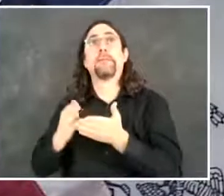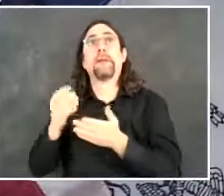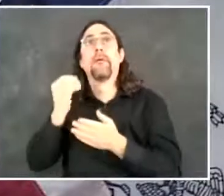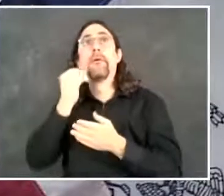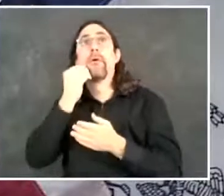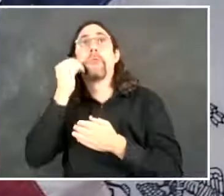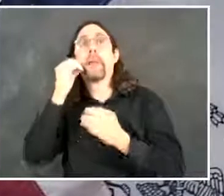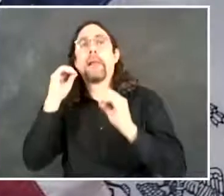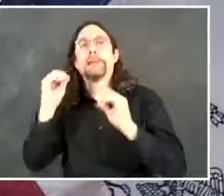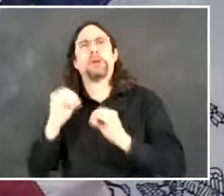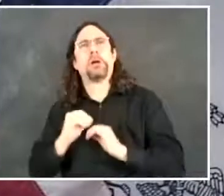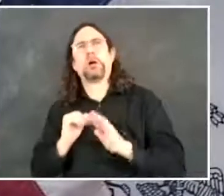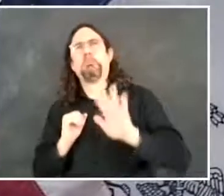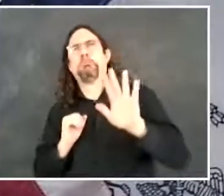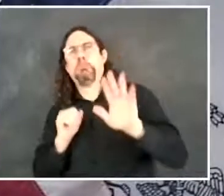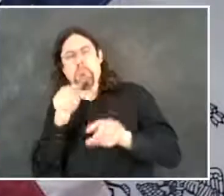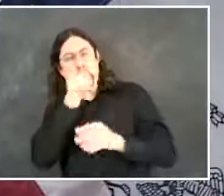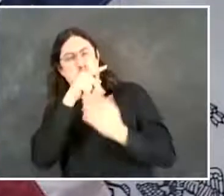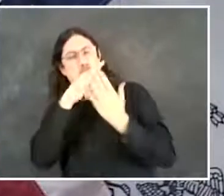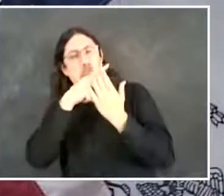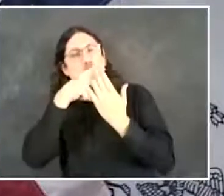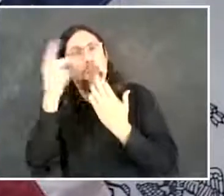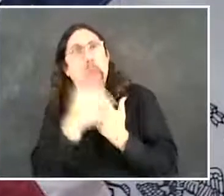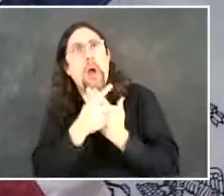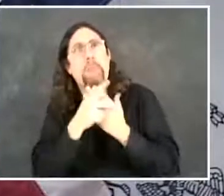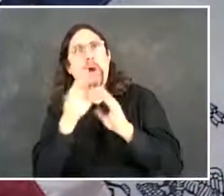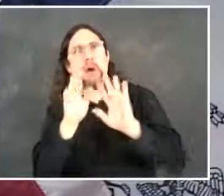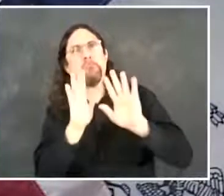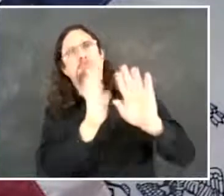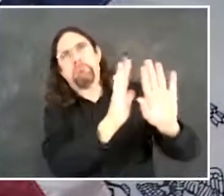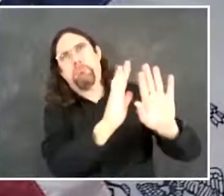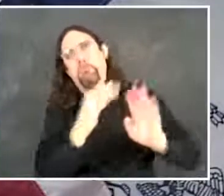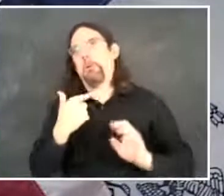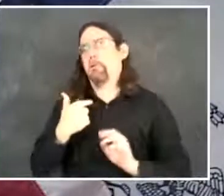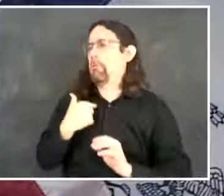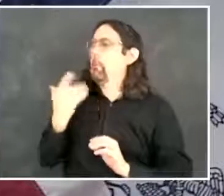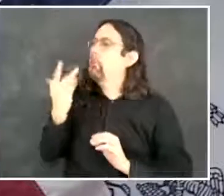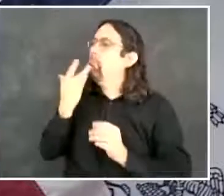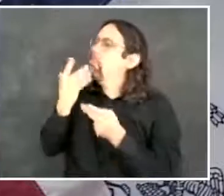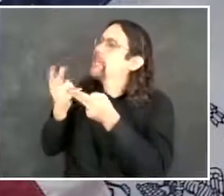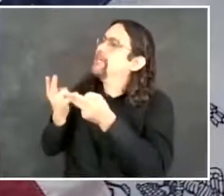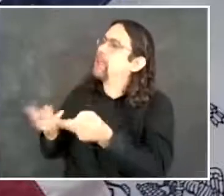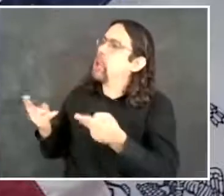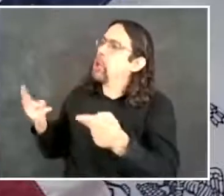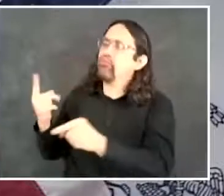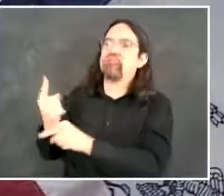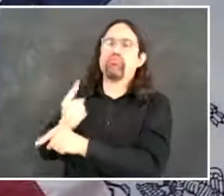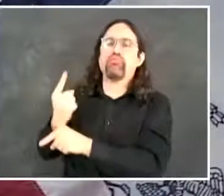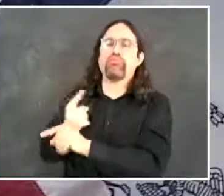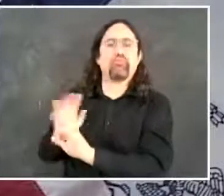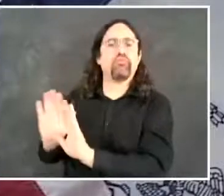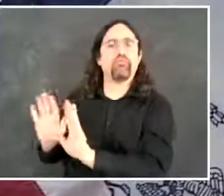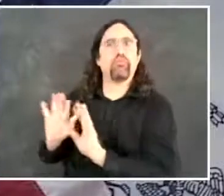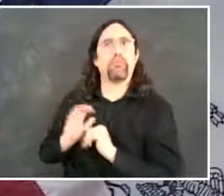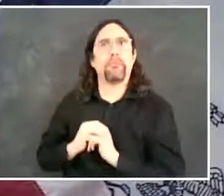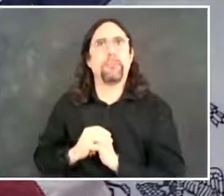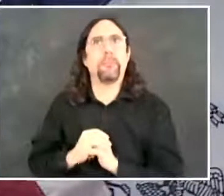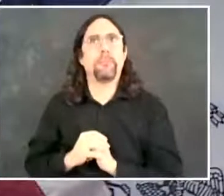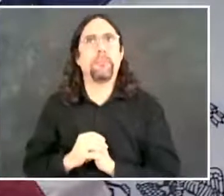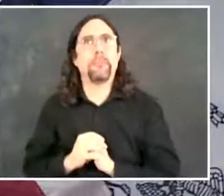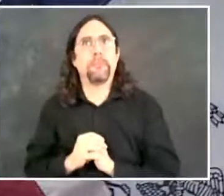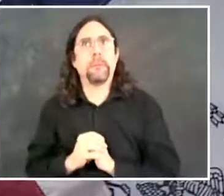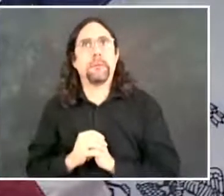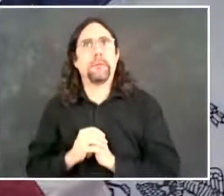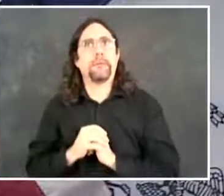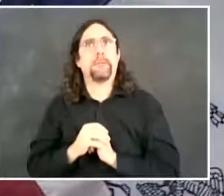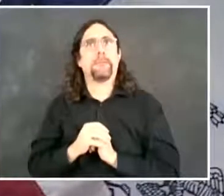the only answer. But unquestionably, everything we have is better than living out on the street or living in the subways, and